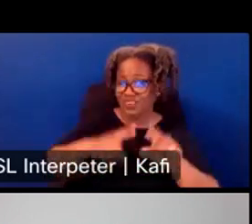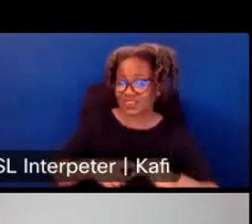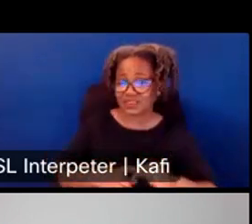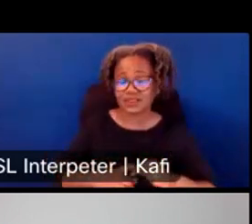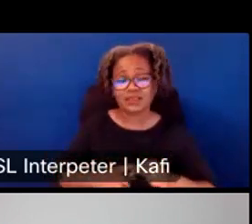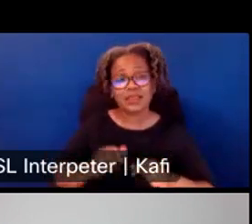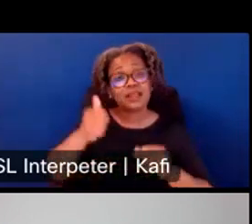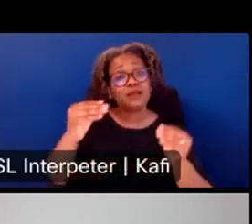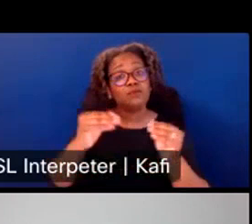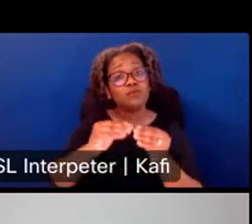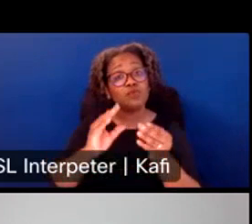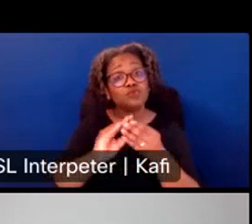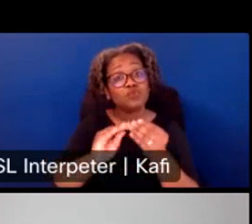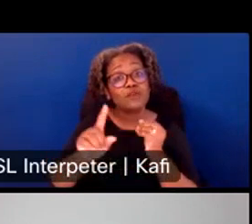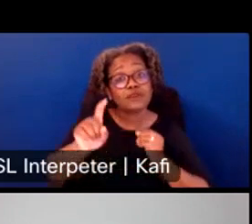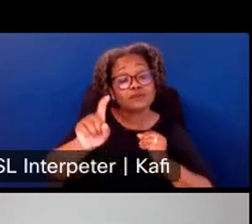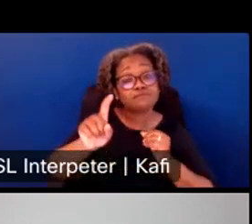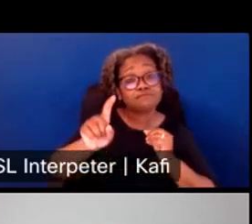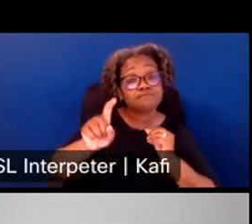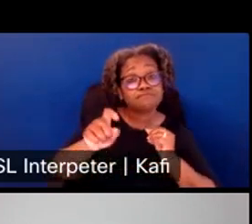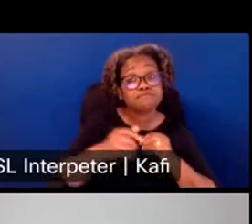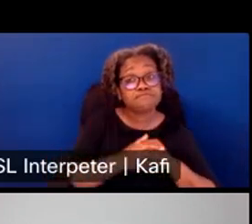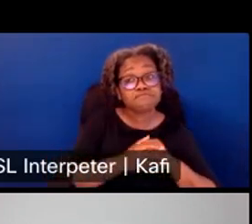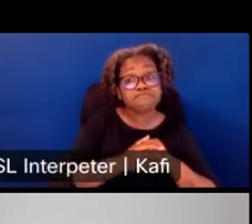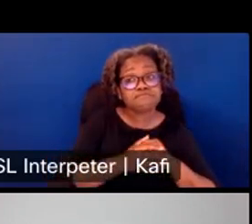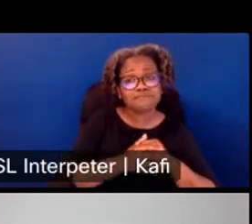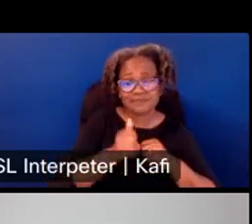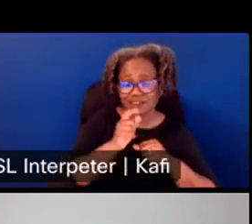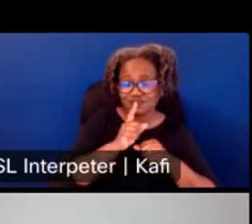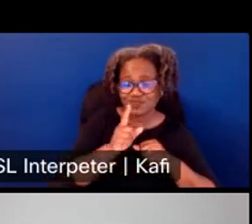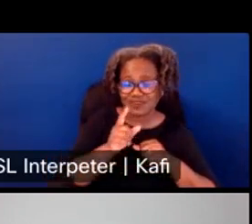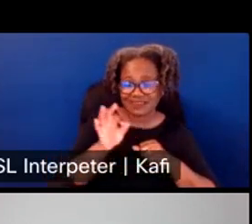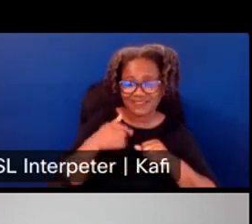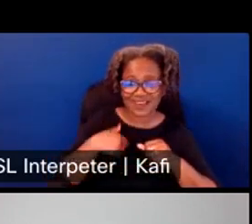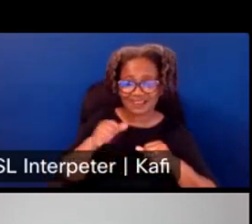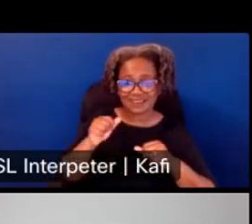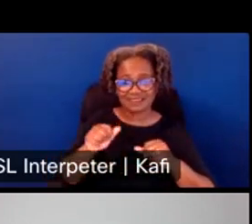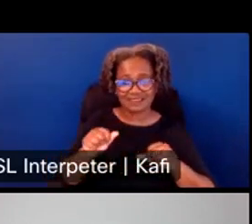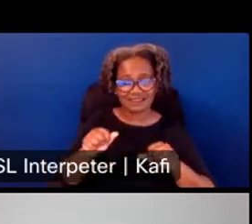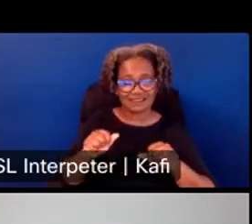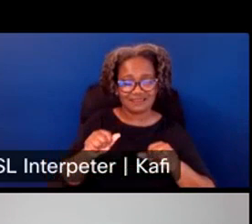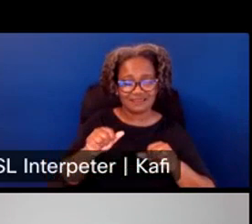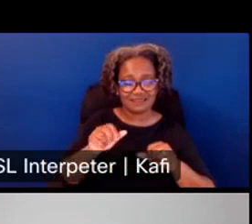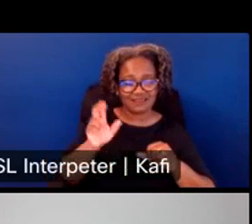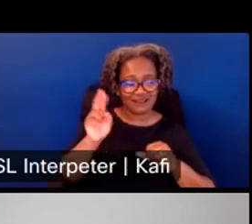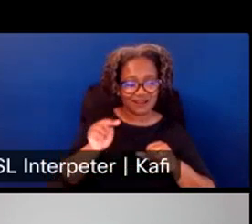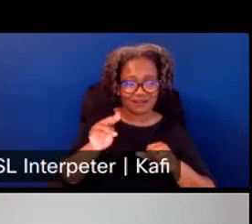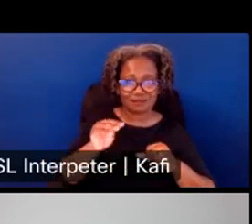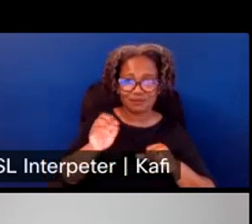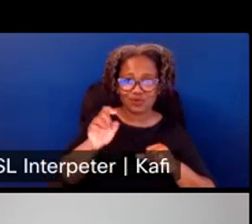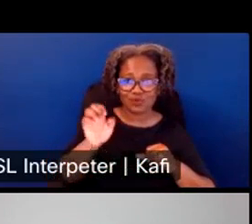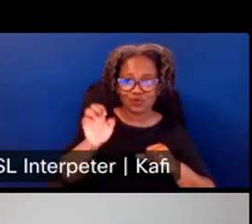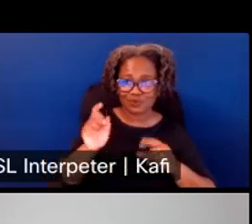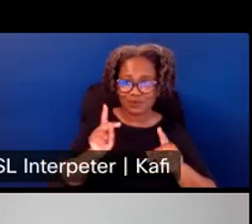know that I can unmute anyone. Maybe, but it would be nice to hear a voice